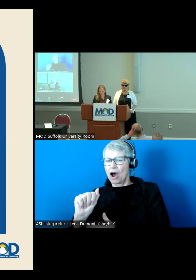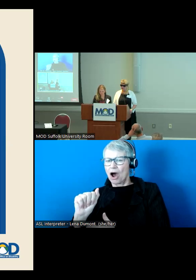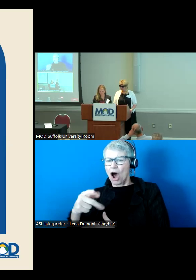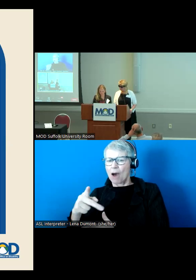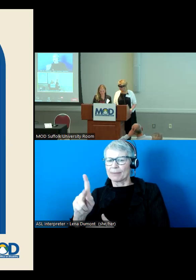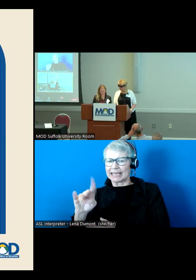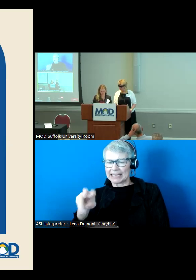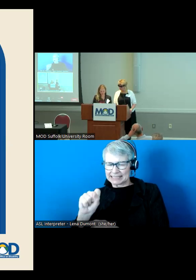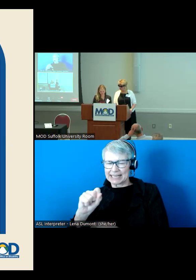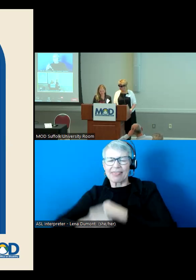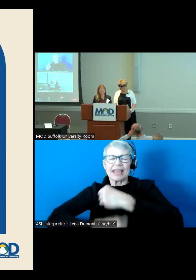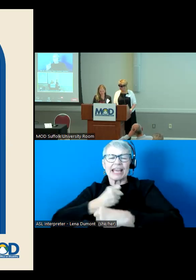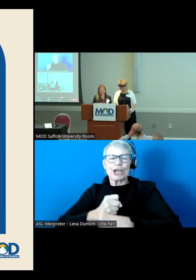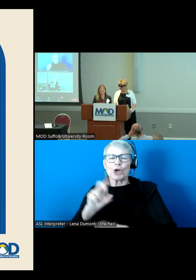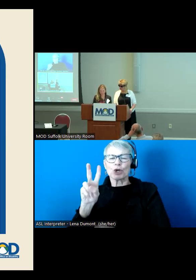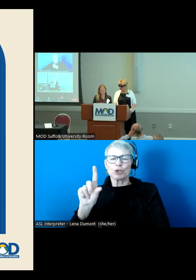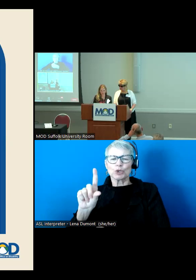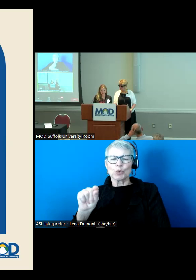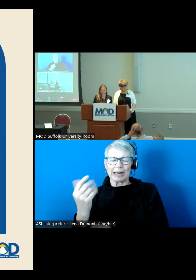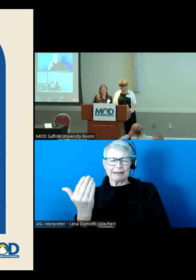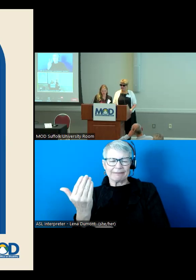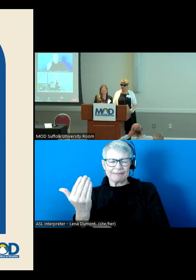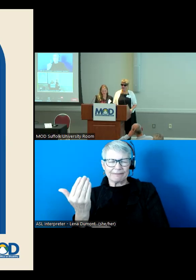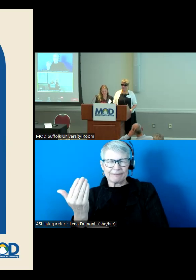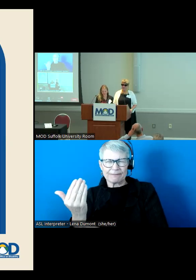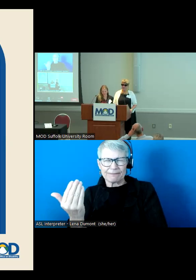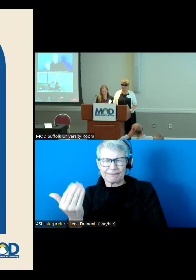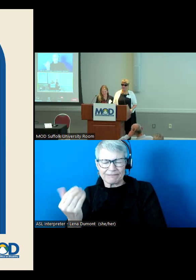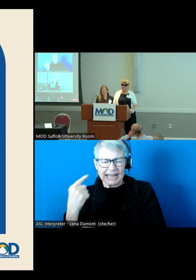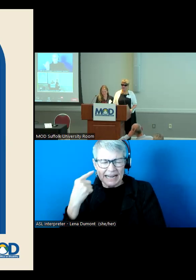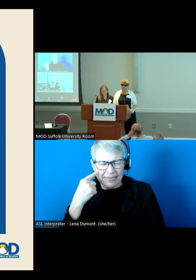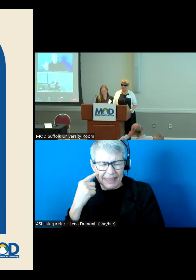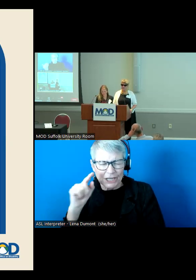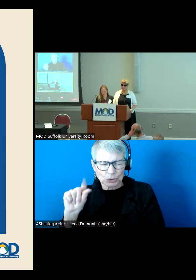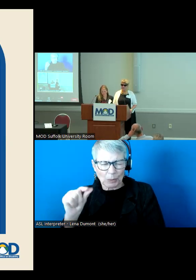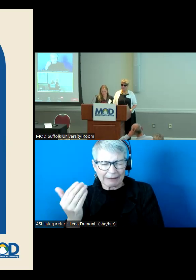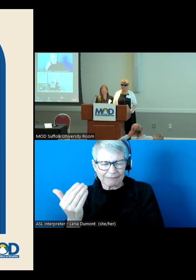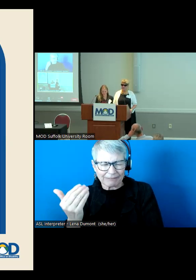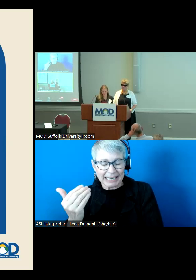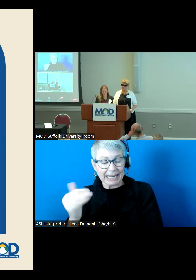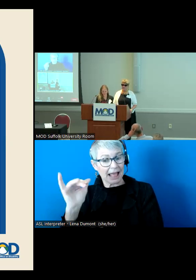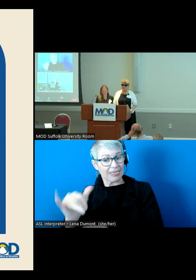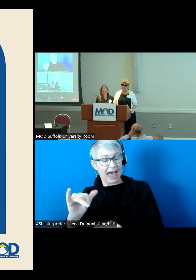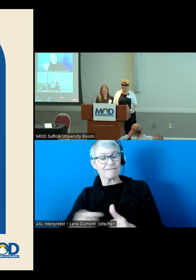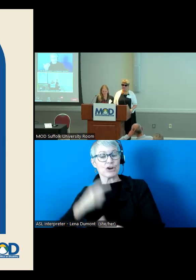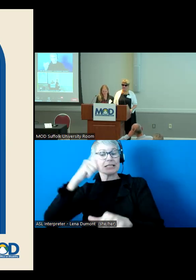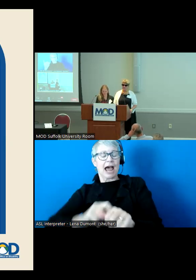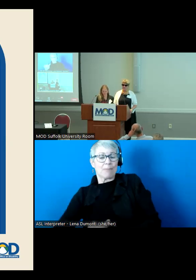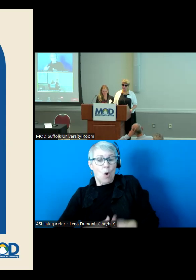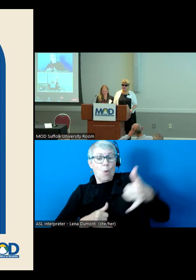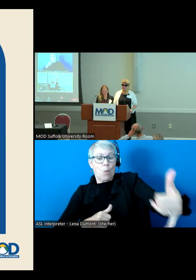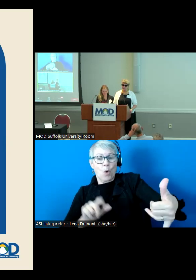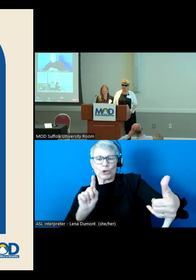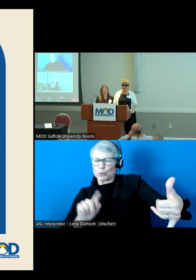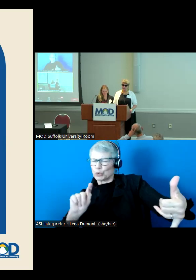2015? Ish. Yes, Yes. yeah. They're not. When Tom received the award. And since, you know,